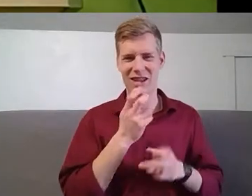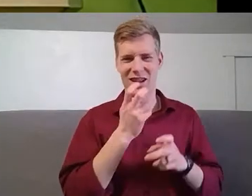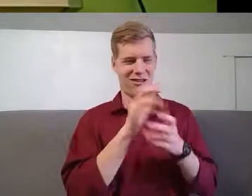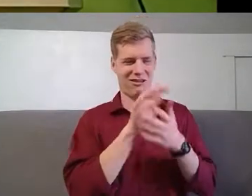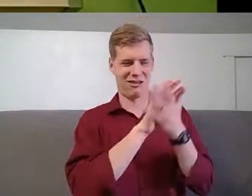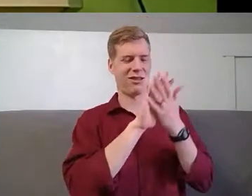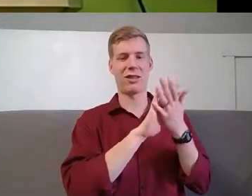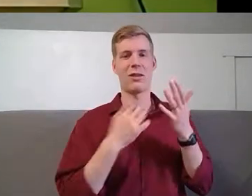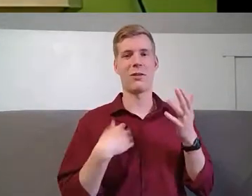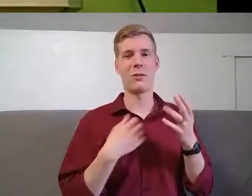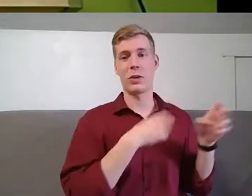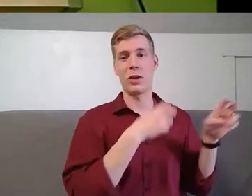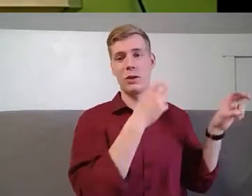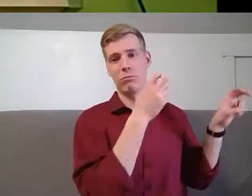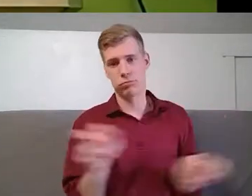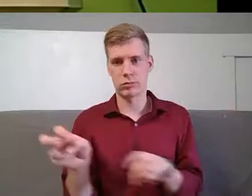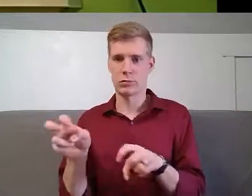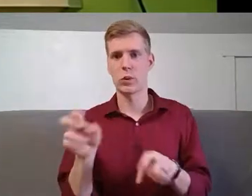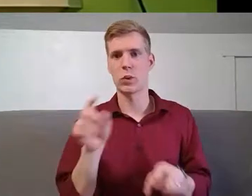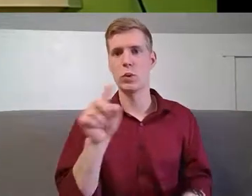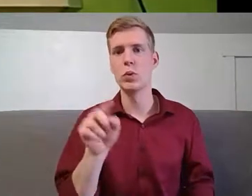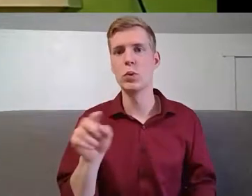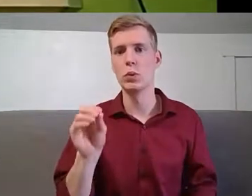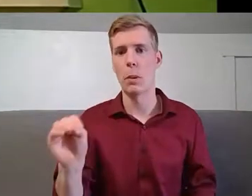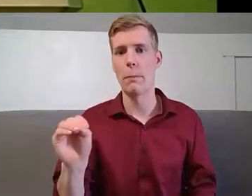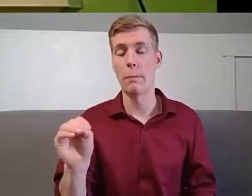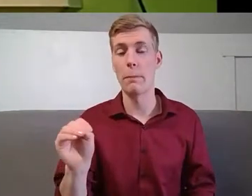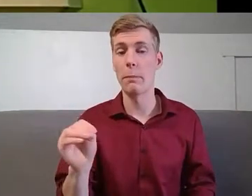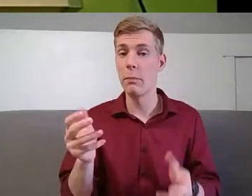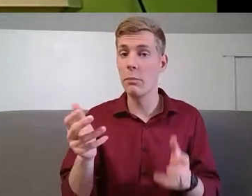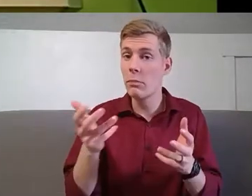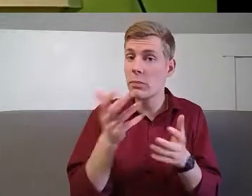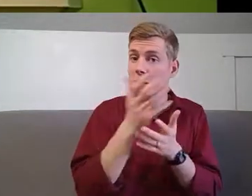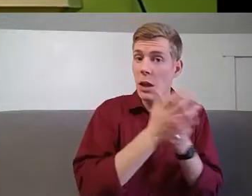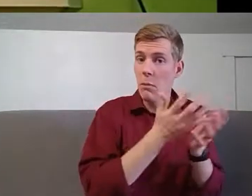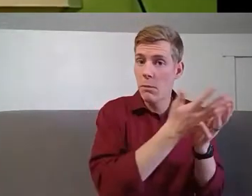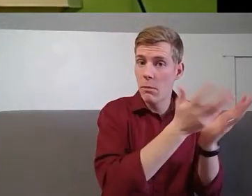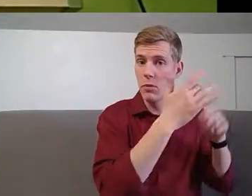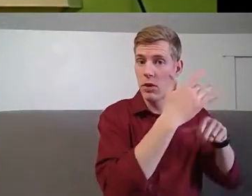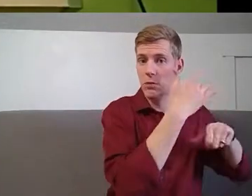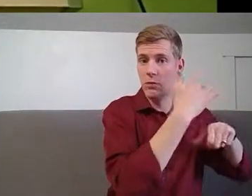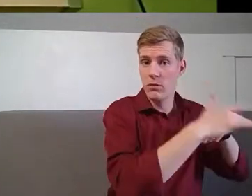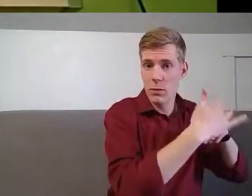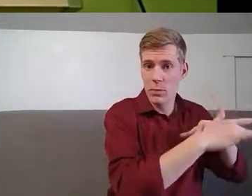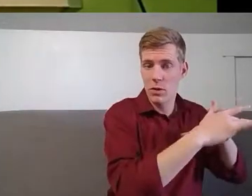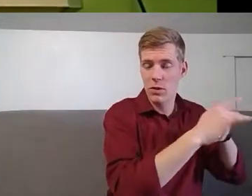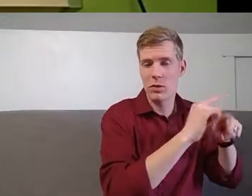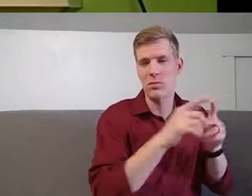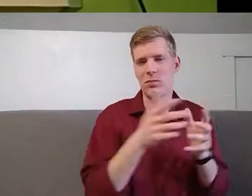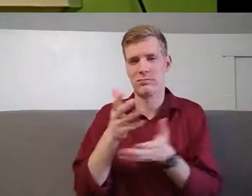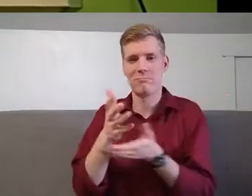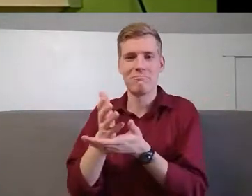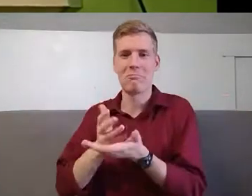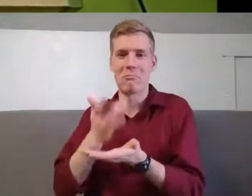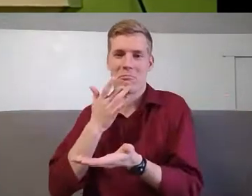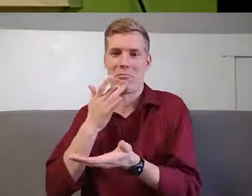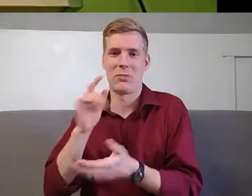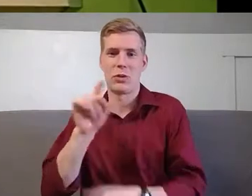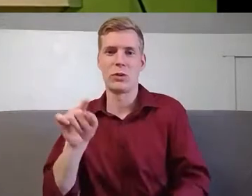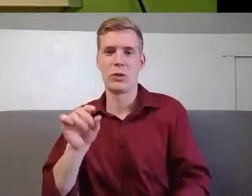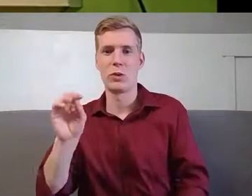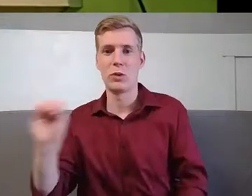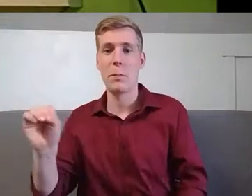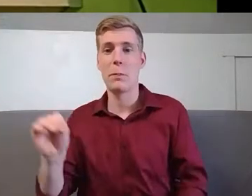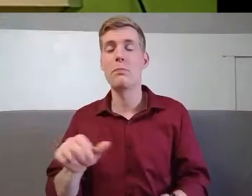actually switched over to Zoom. So it's good to know, like, hey, this is available, but you might prefer Zoom instead. Another one